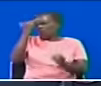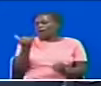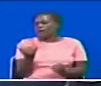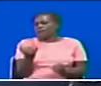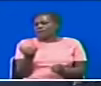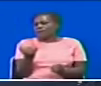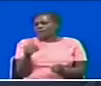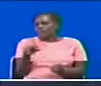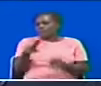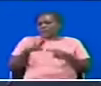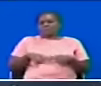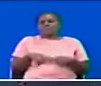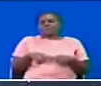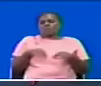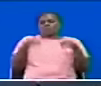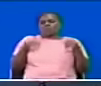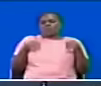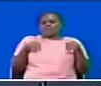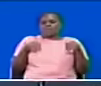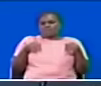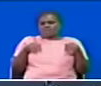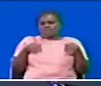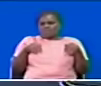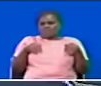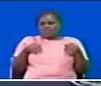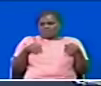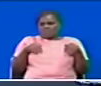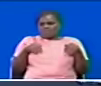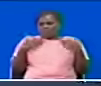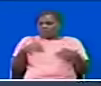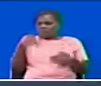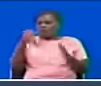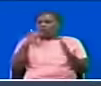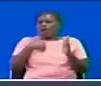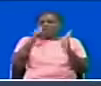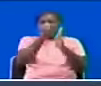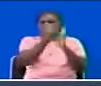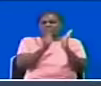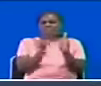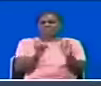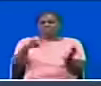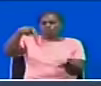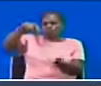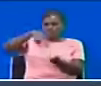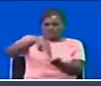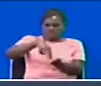Why are they sitting back and waiting for fellows who have absolutely no agenda and no vision for this country to run